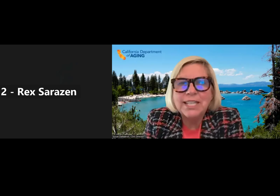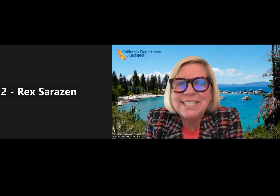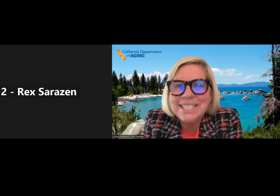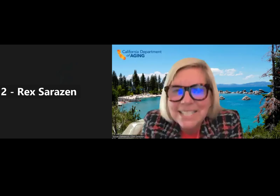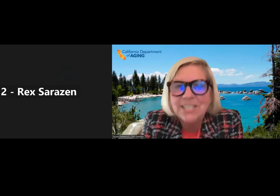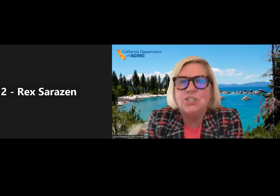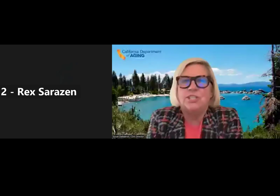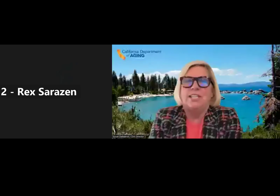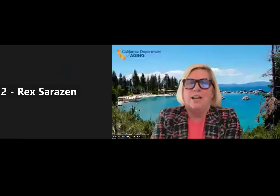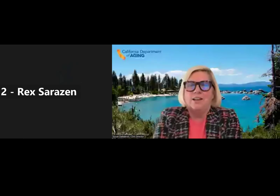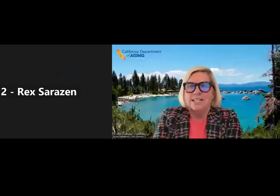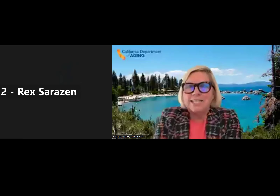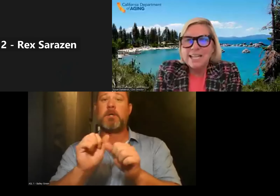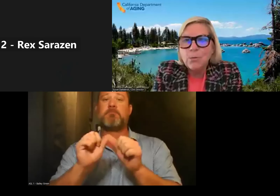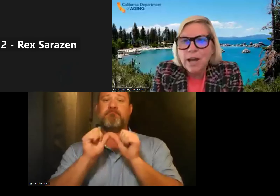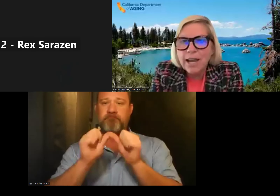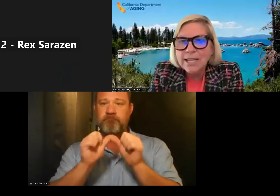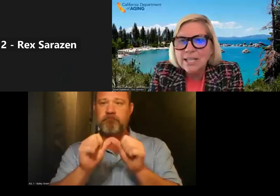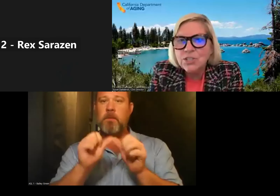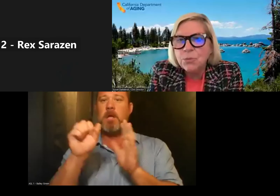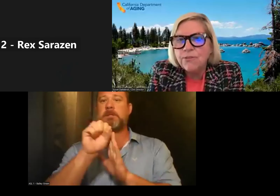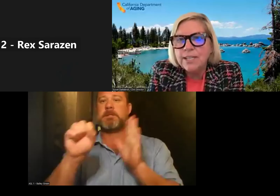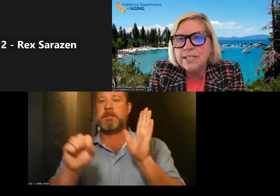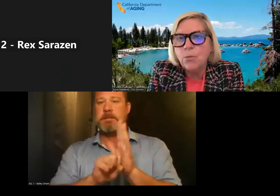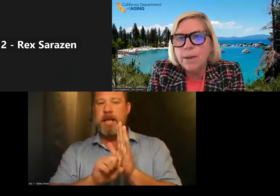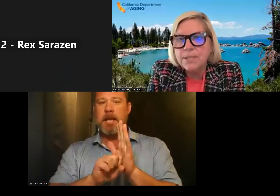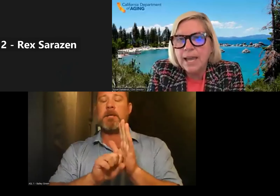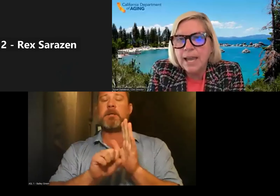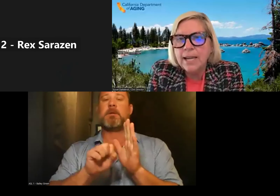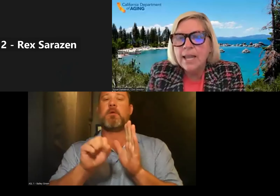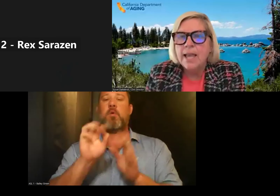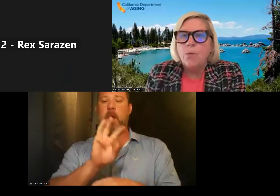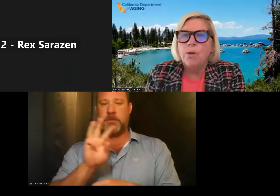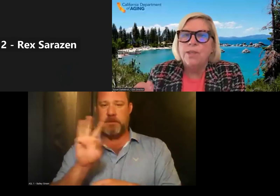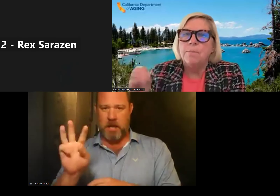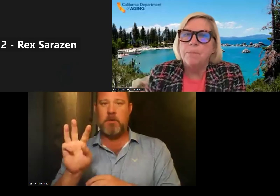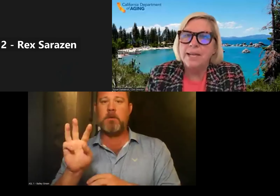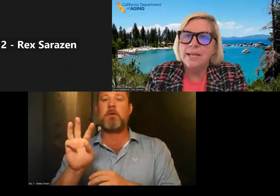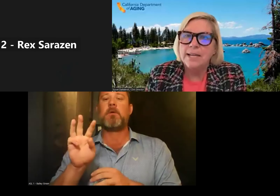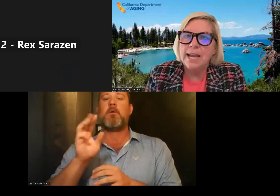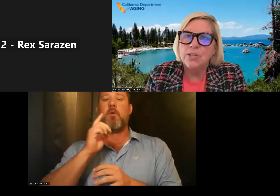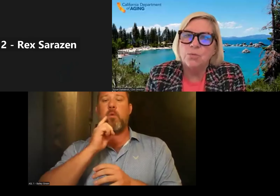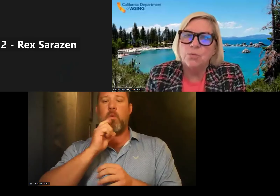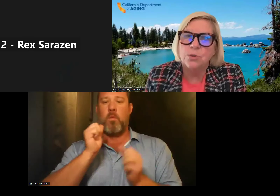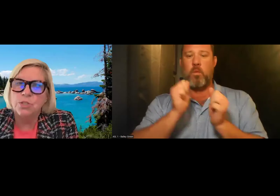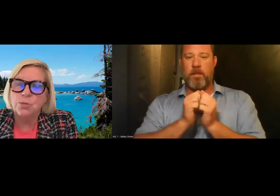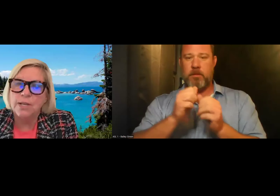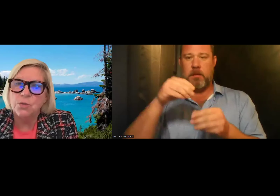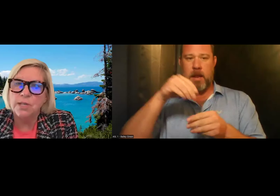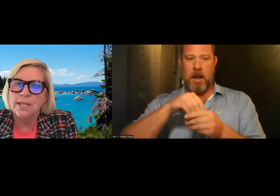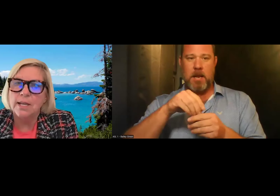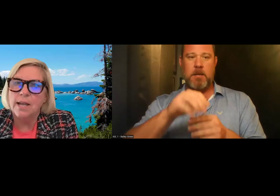are working diligently on a statewide consumer-facing website with an embedded aging